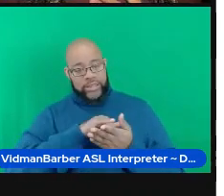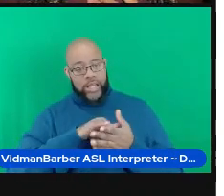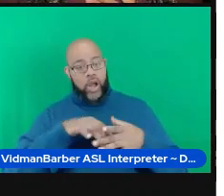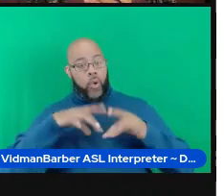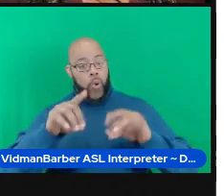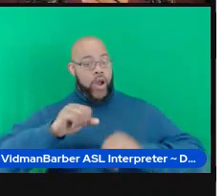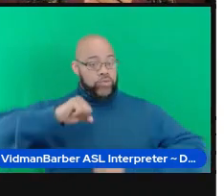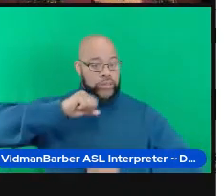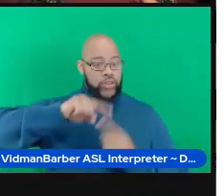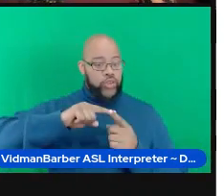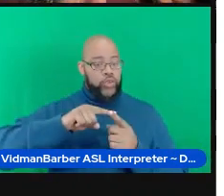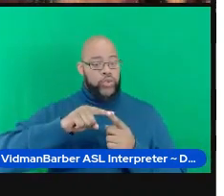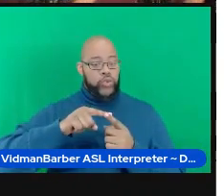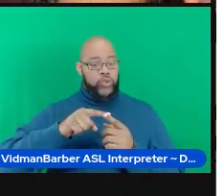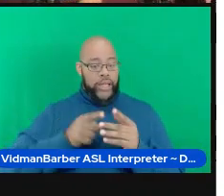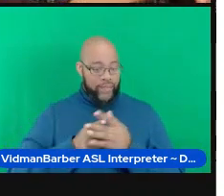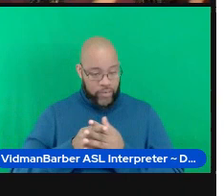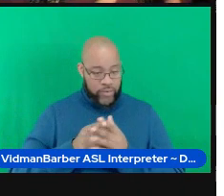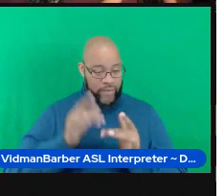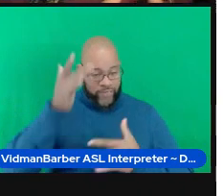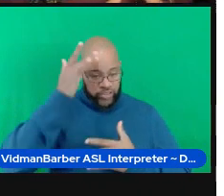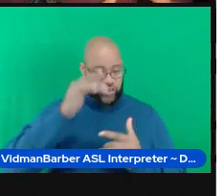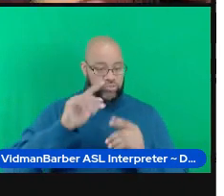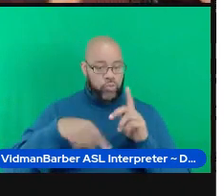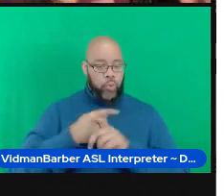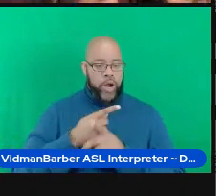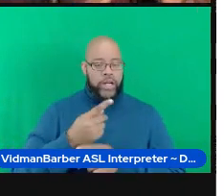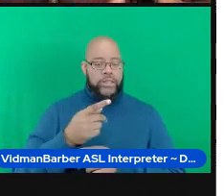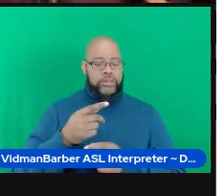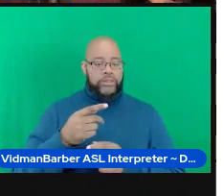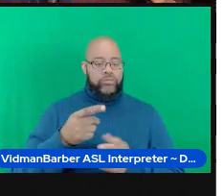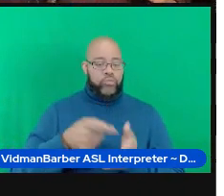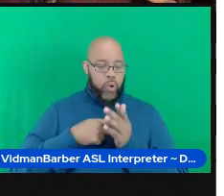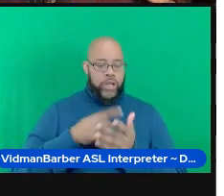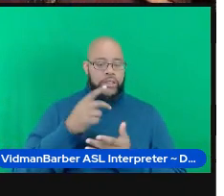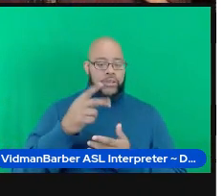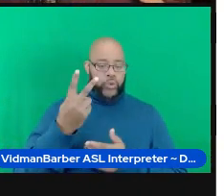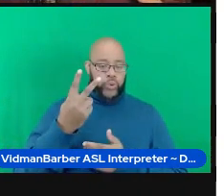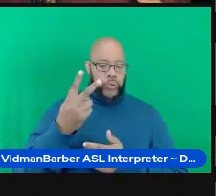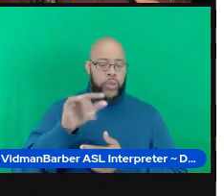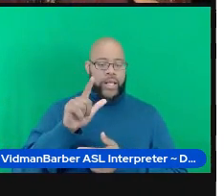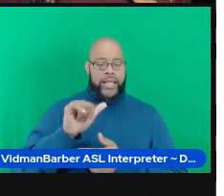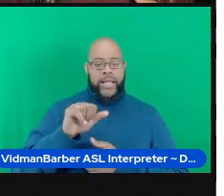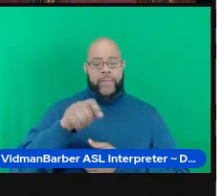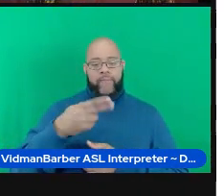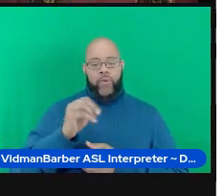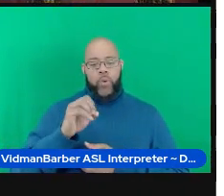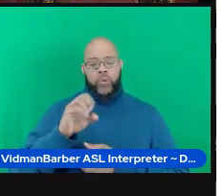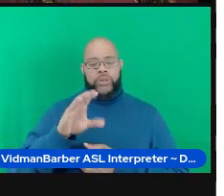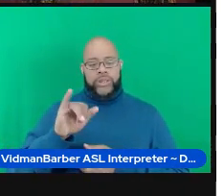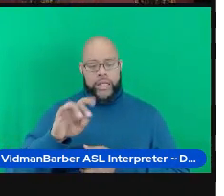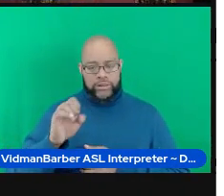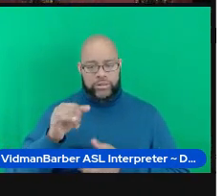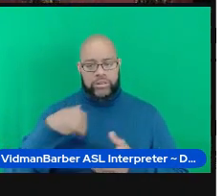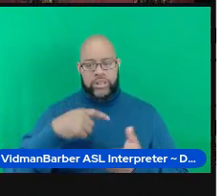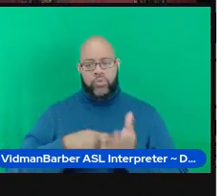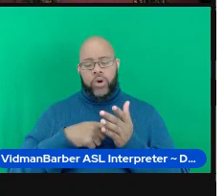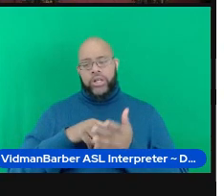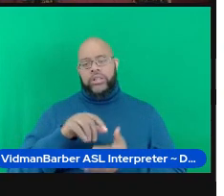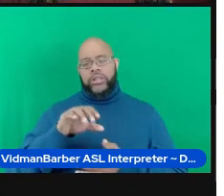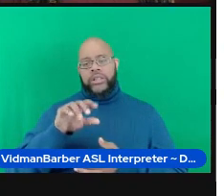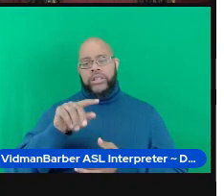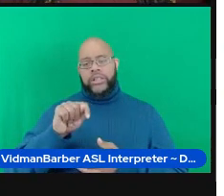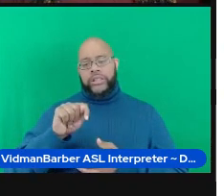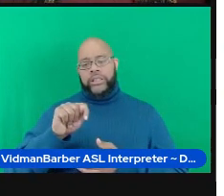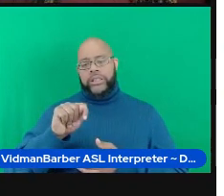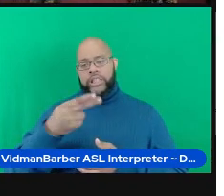to percutaneous infection requires type 2 lymphocytes and a type 2 immune response requiring these CD4 helper cells as well as